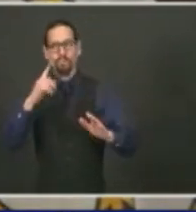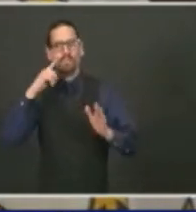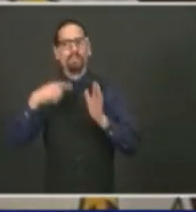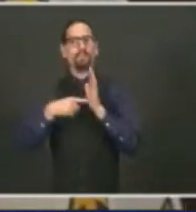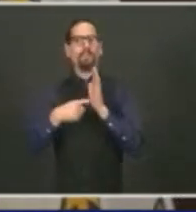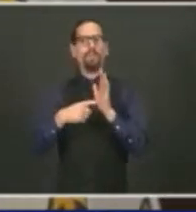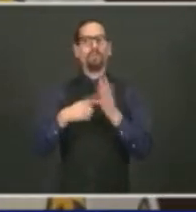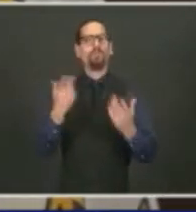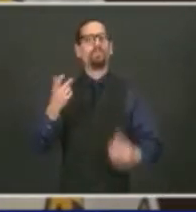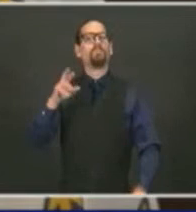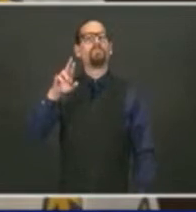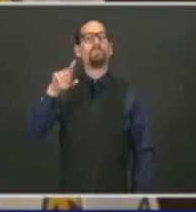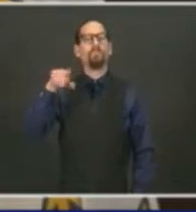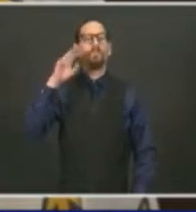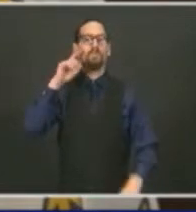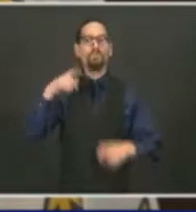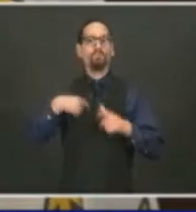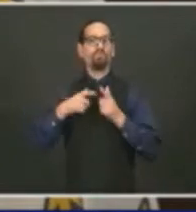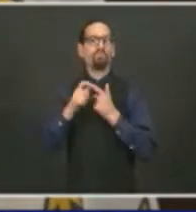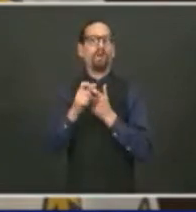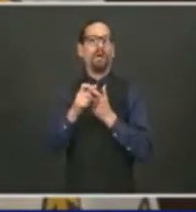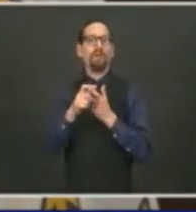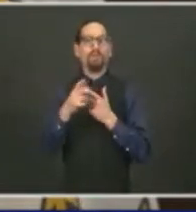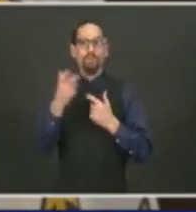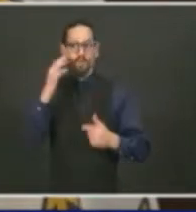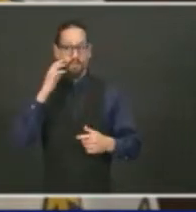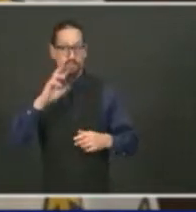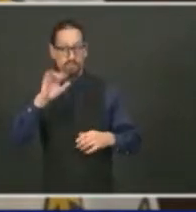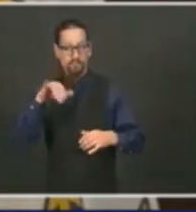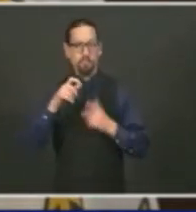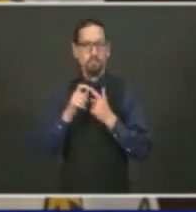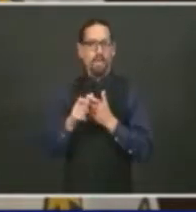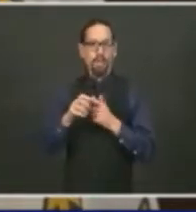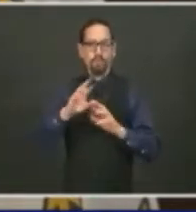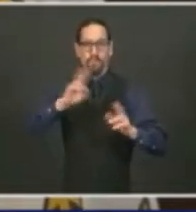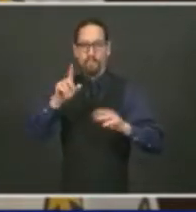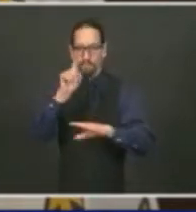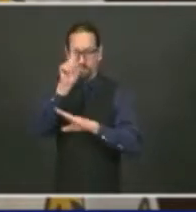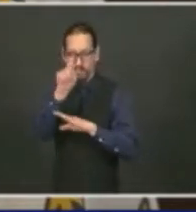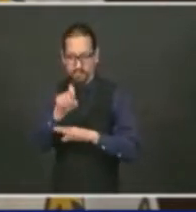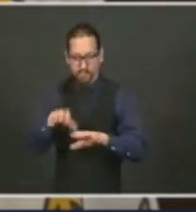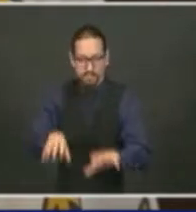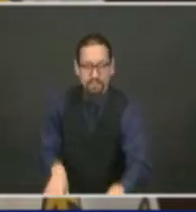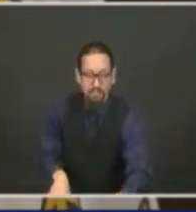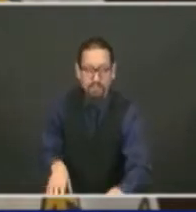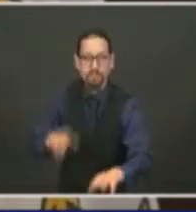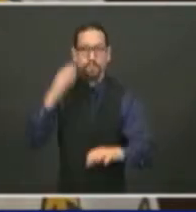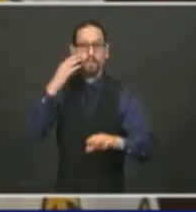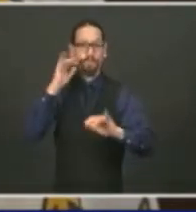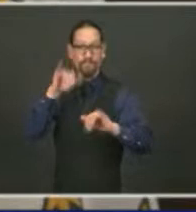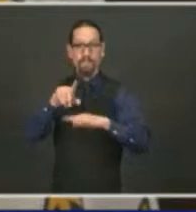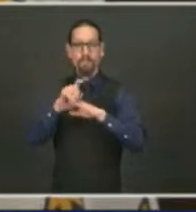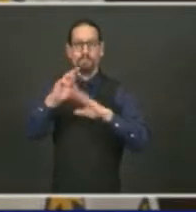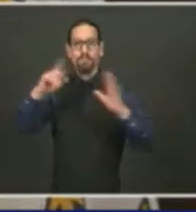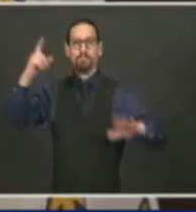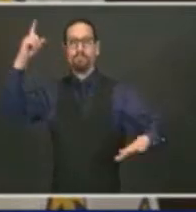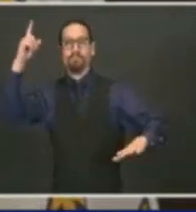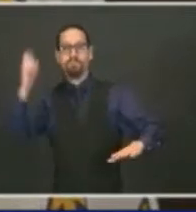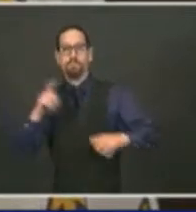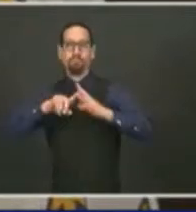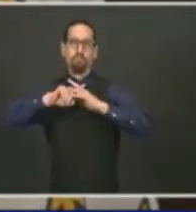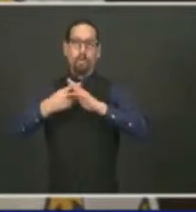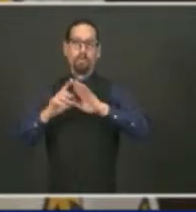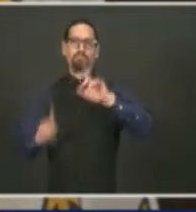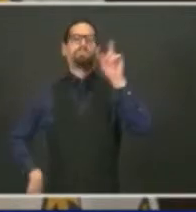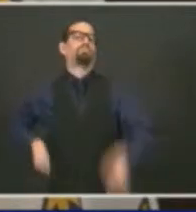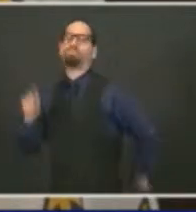got a fantastic push off the starting blocks these first 4 or 5 days. The teams at Care New England and Lifespan deserve a lot of credit, and I really want to